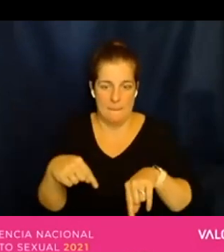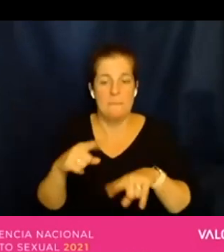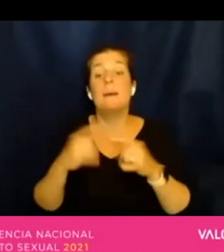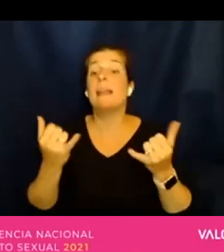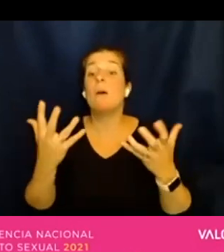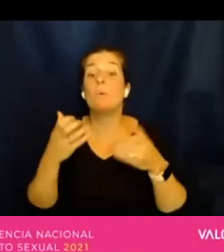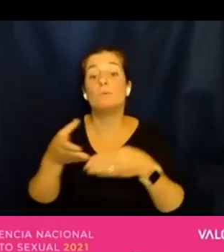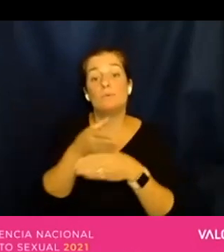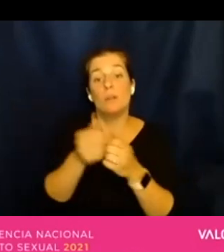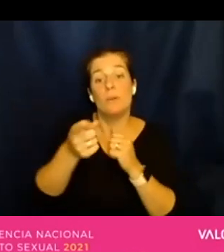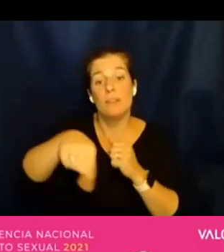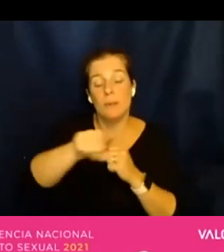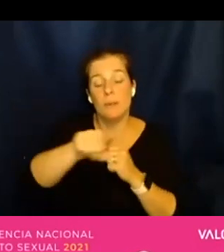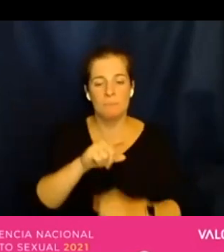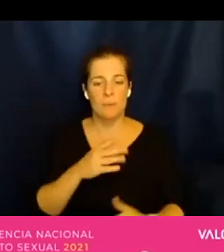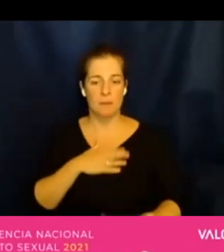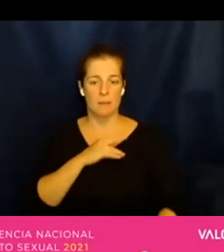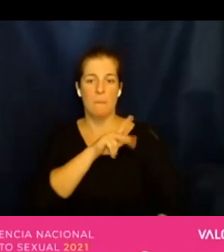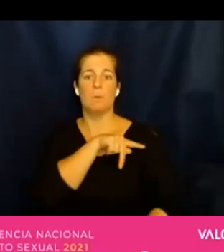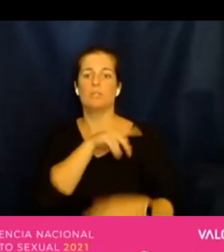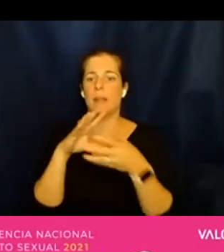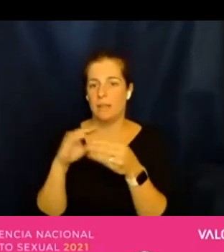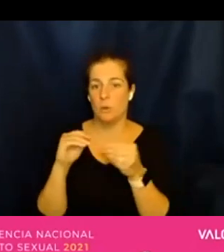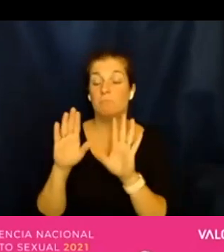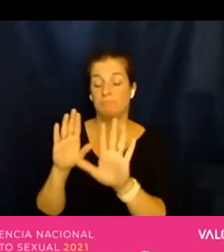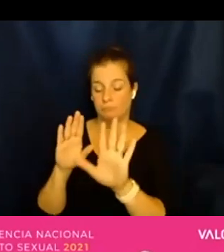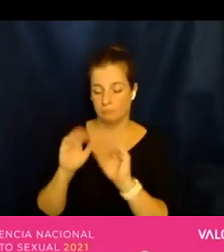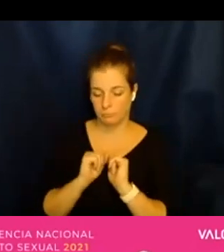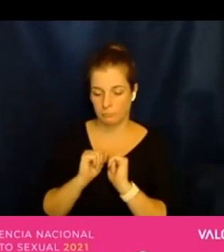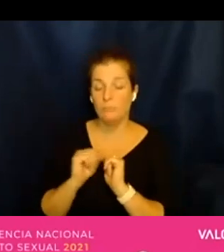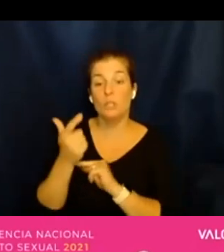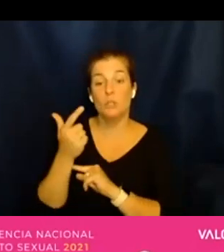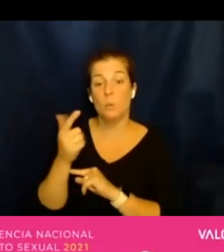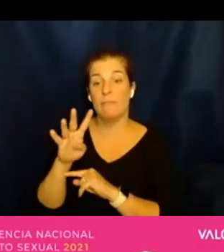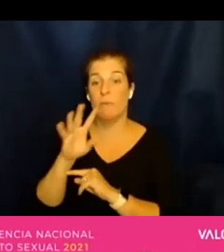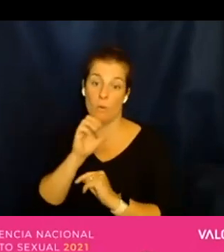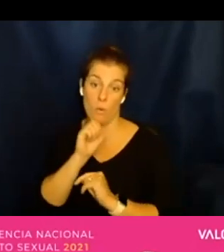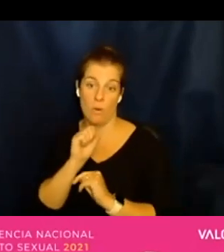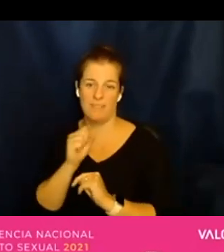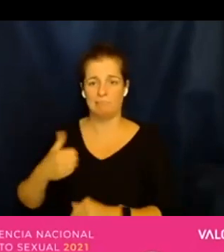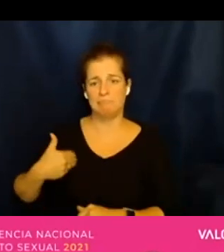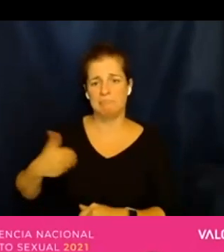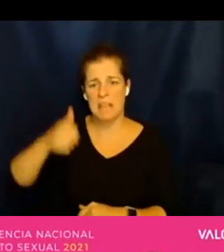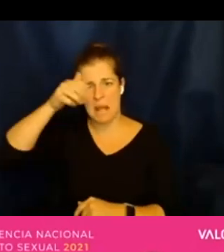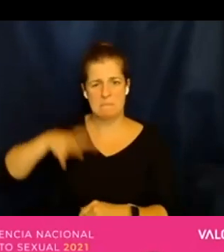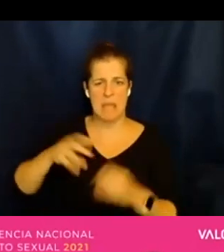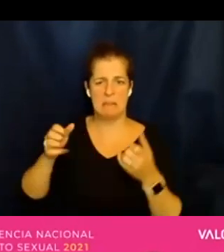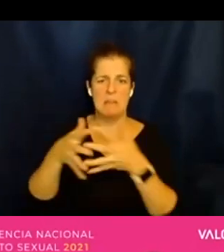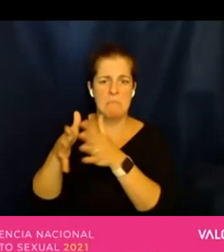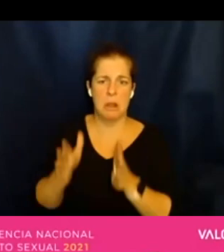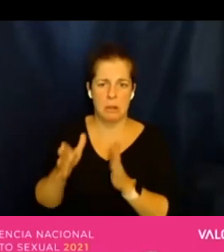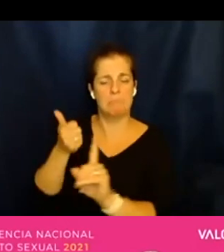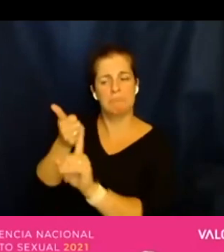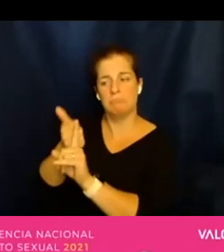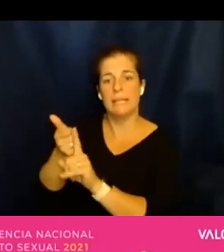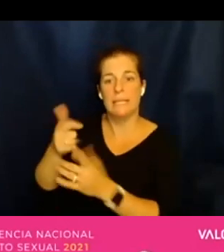a personal anecdote, a 24-year-old American young man, he went and studied to became a